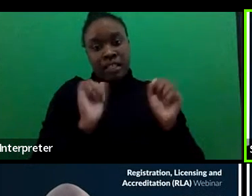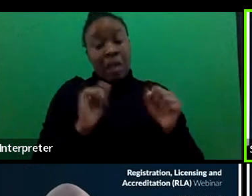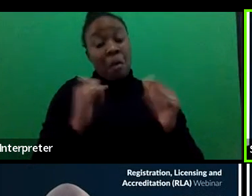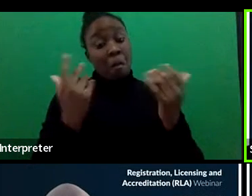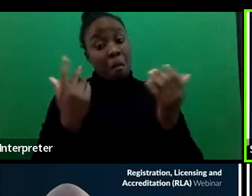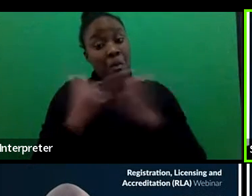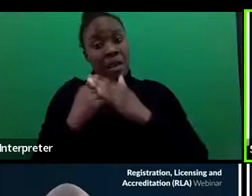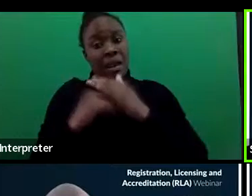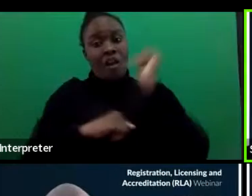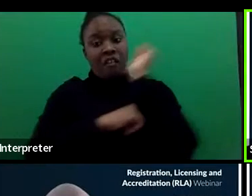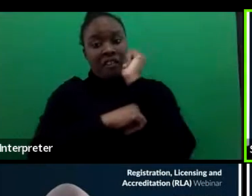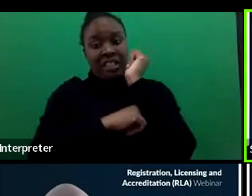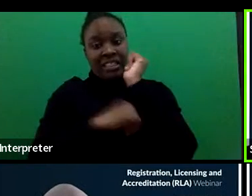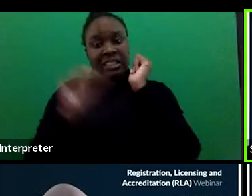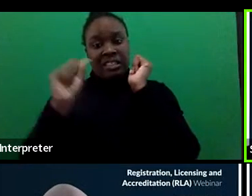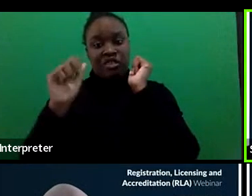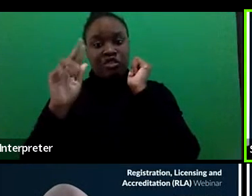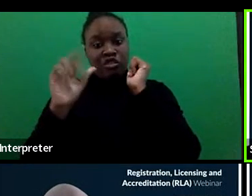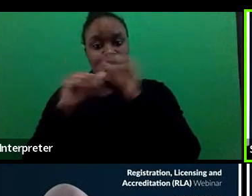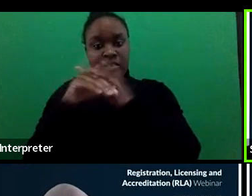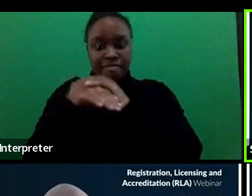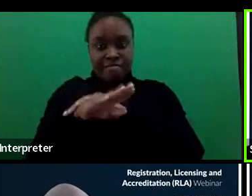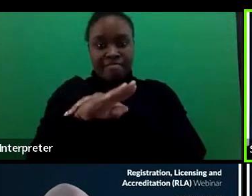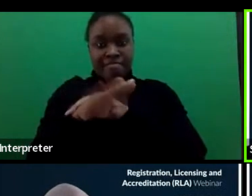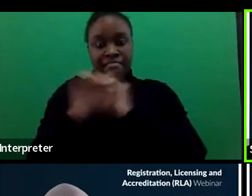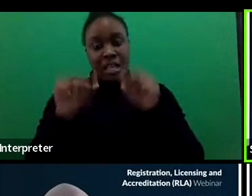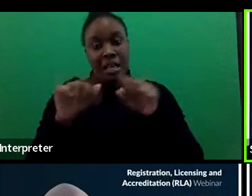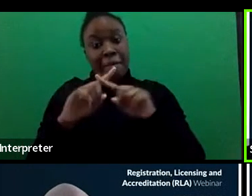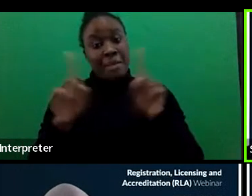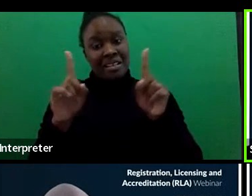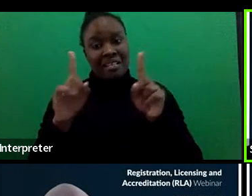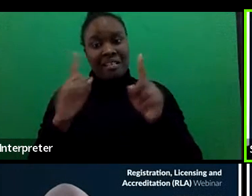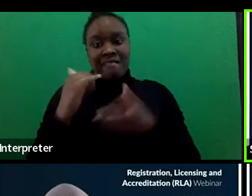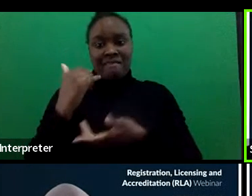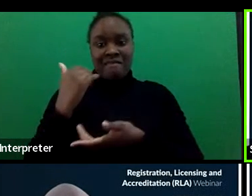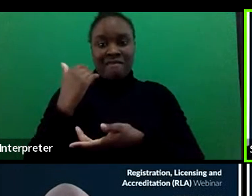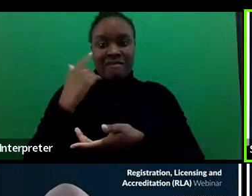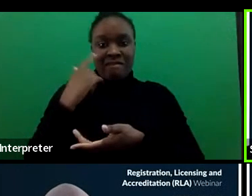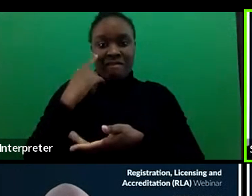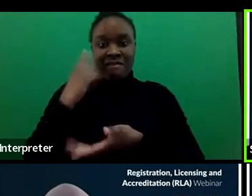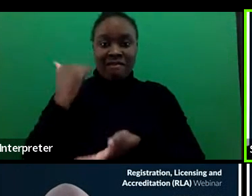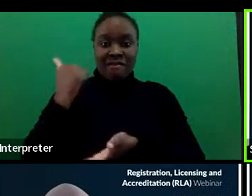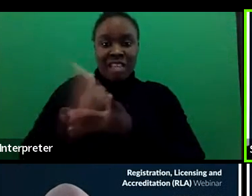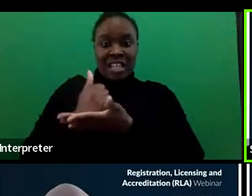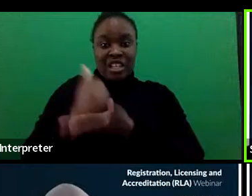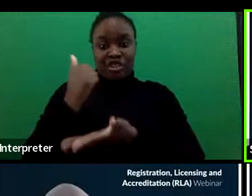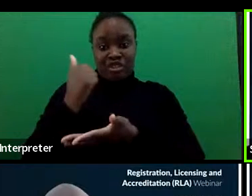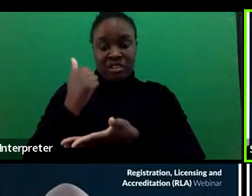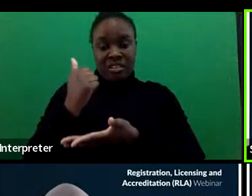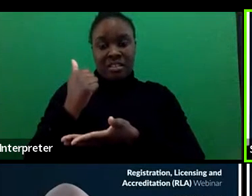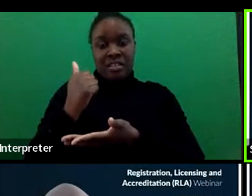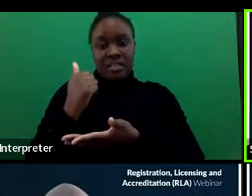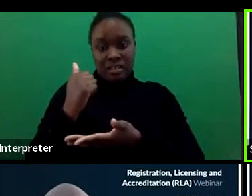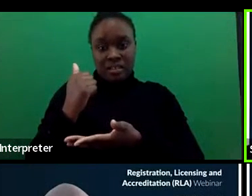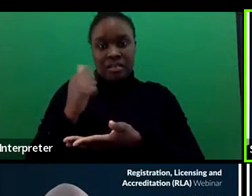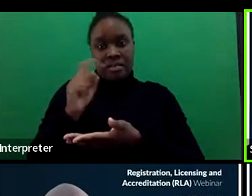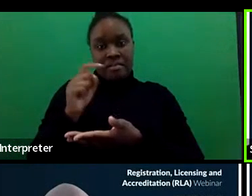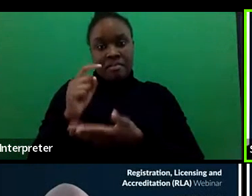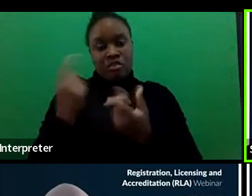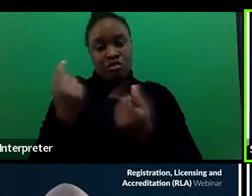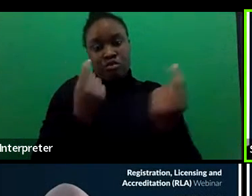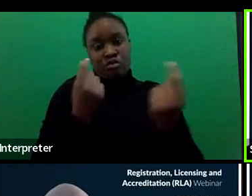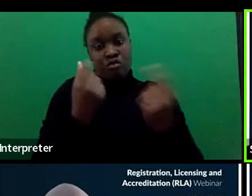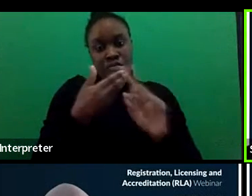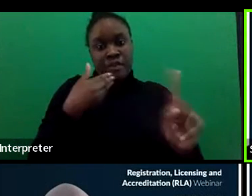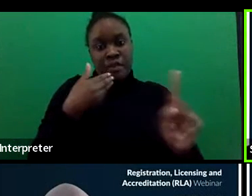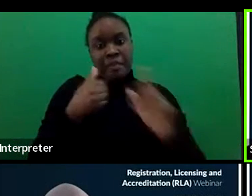a nearest SARS branch, but however, validations will have to be taking place as well. The second